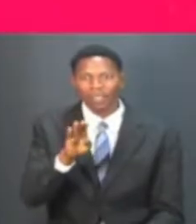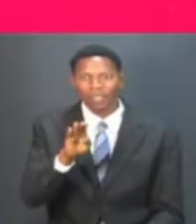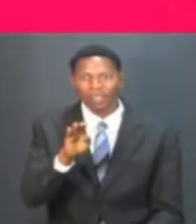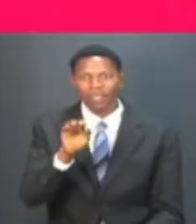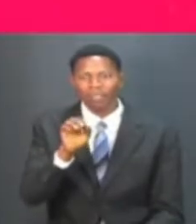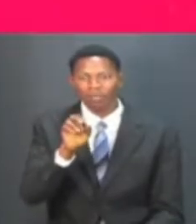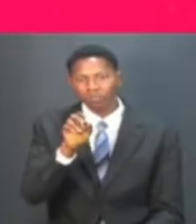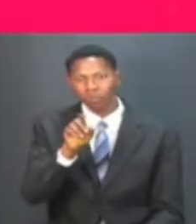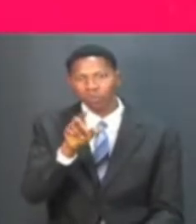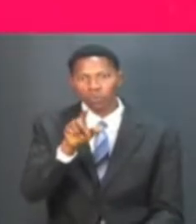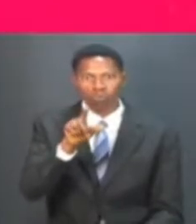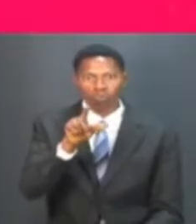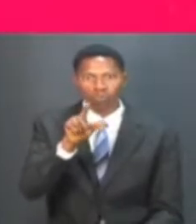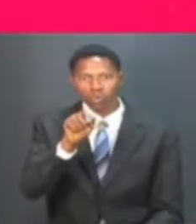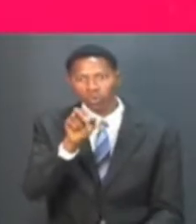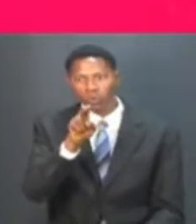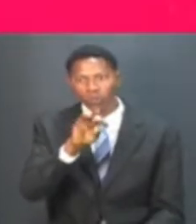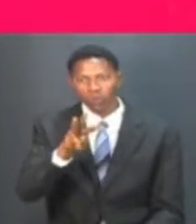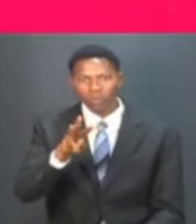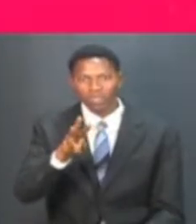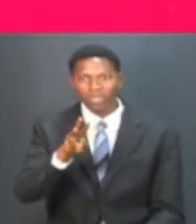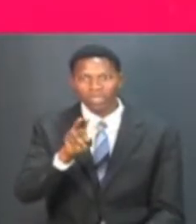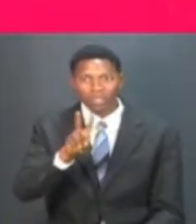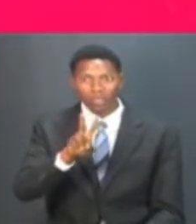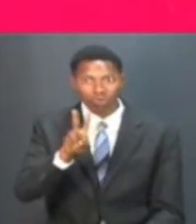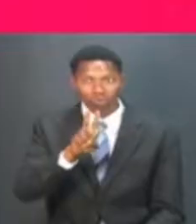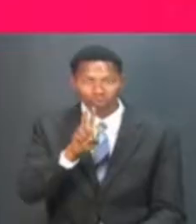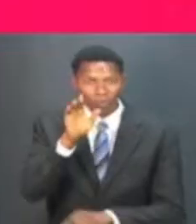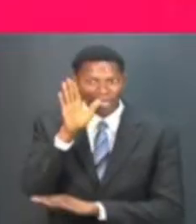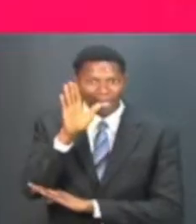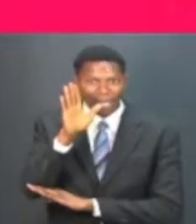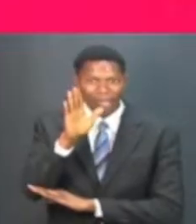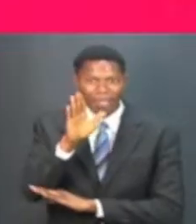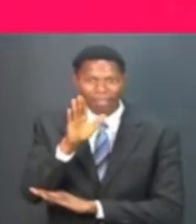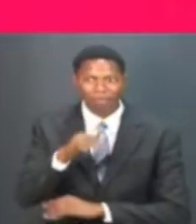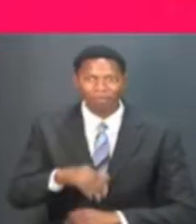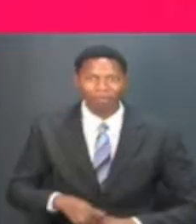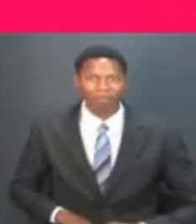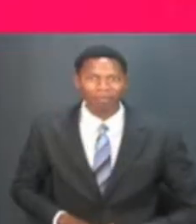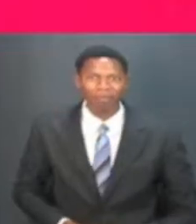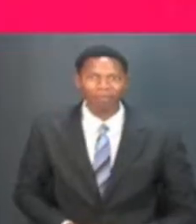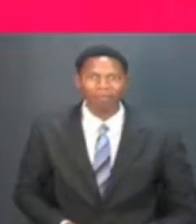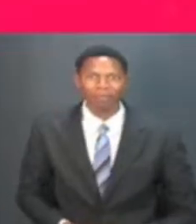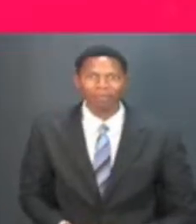2026, at 2 o'clock in the afternoon.